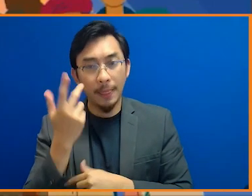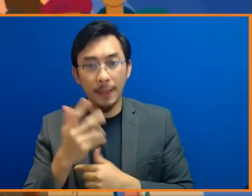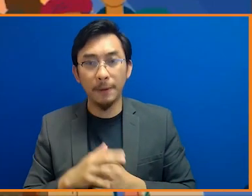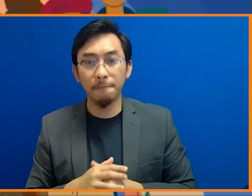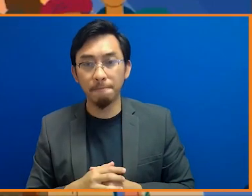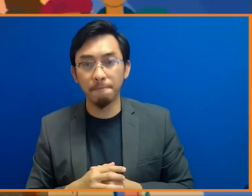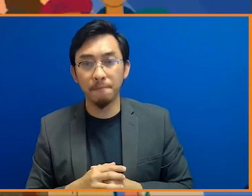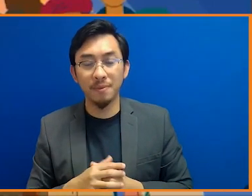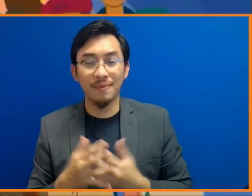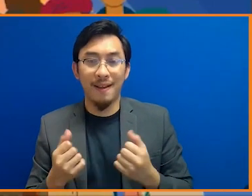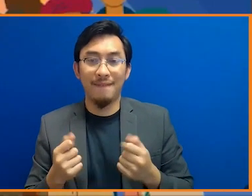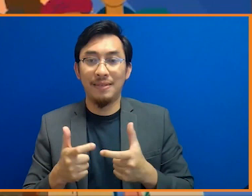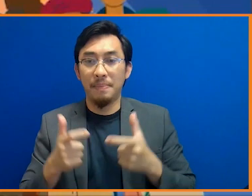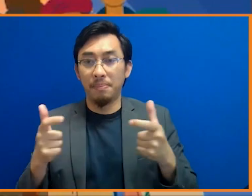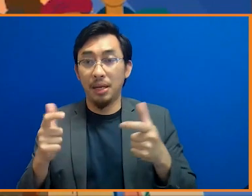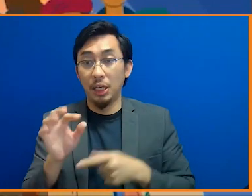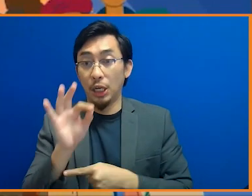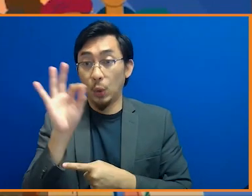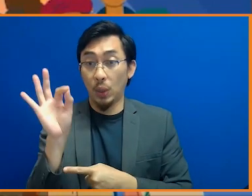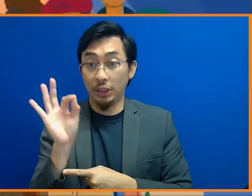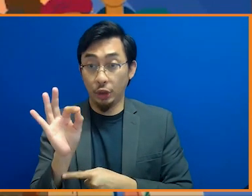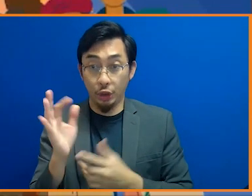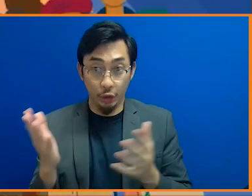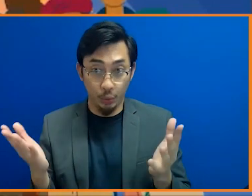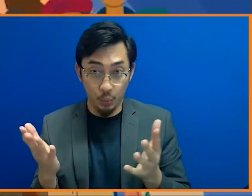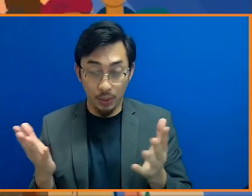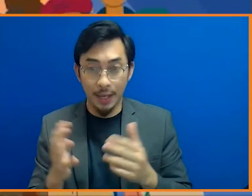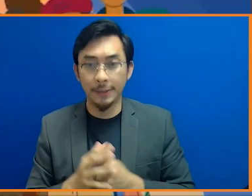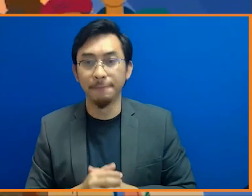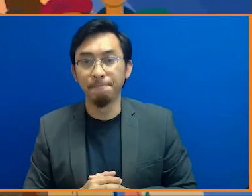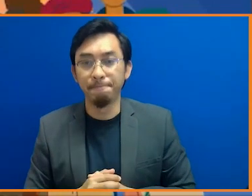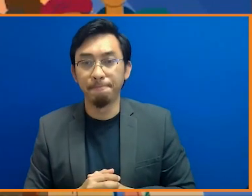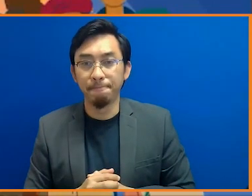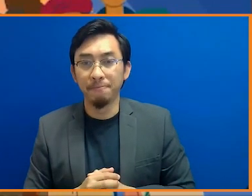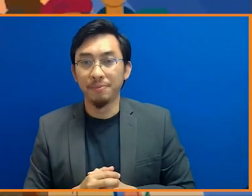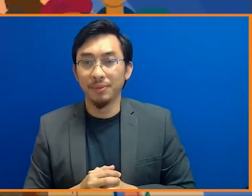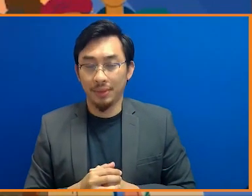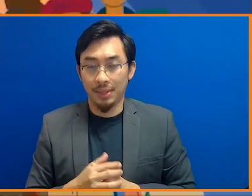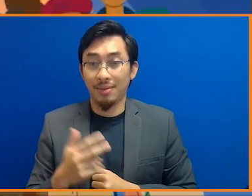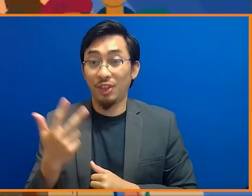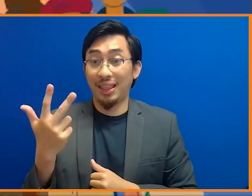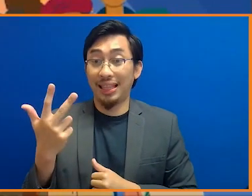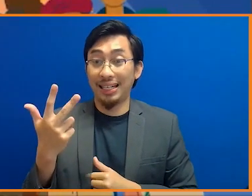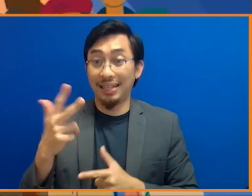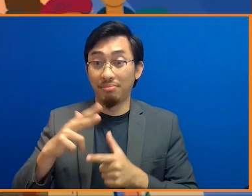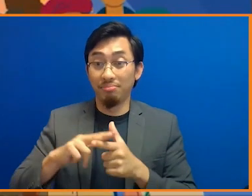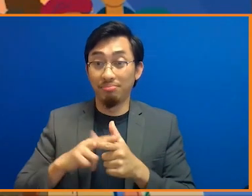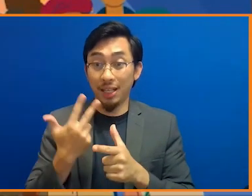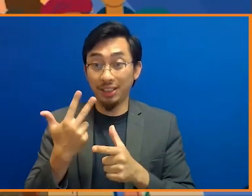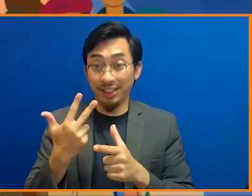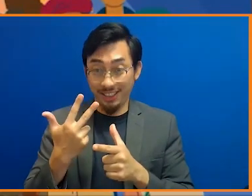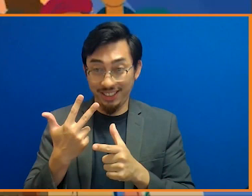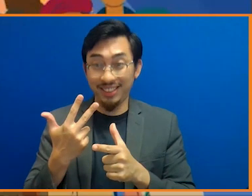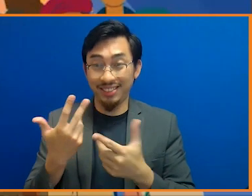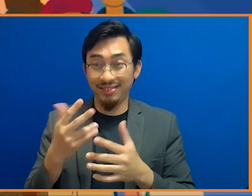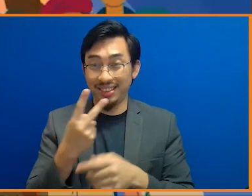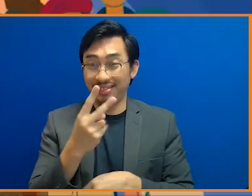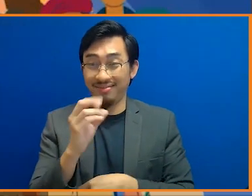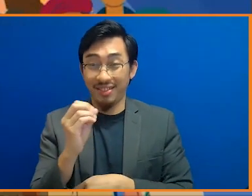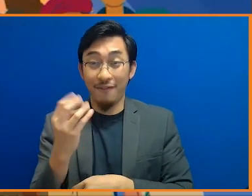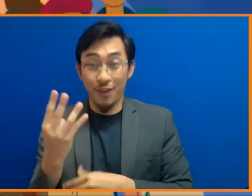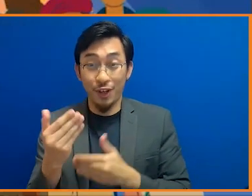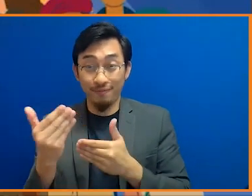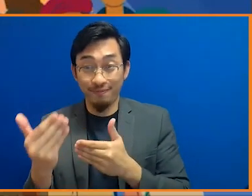still a big question to us is that be- just 3 months after the